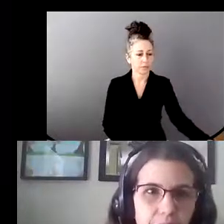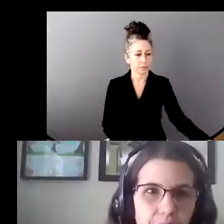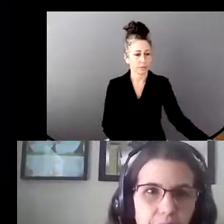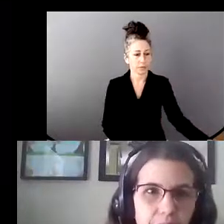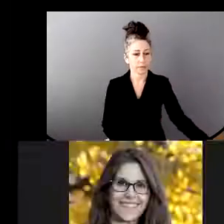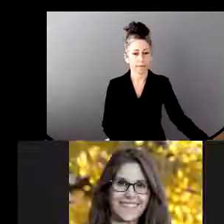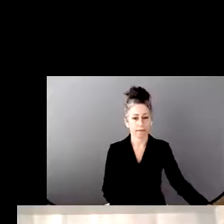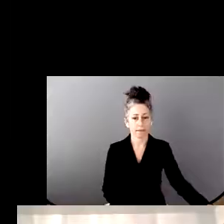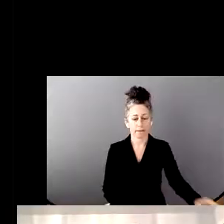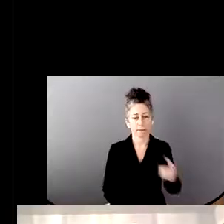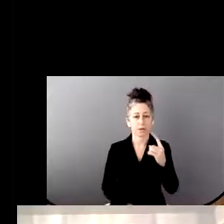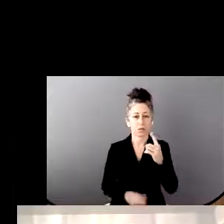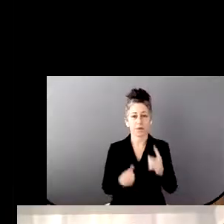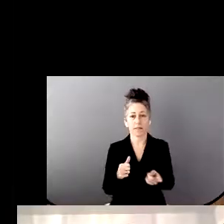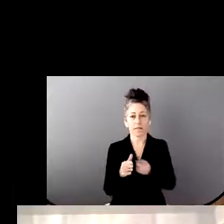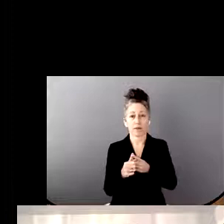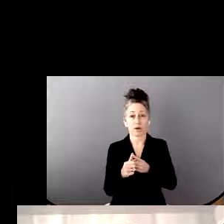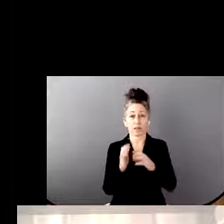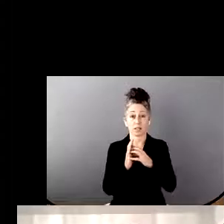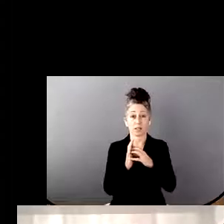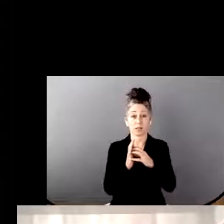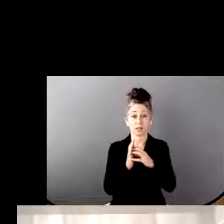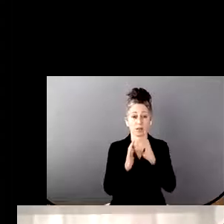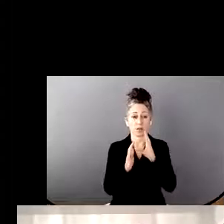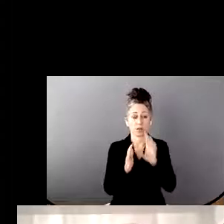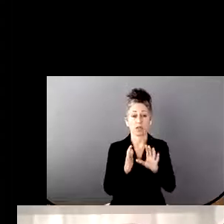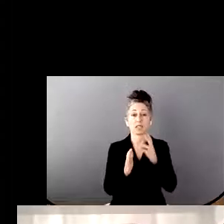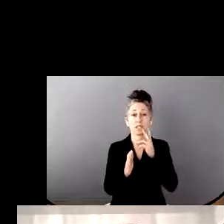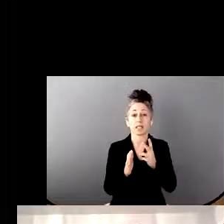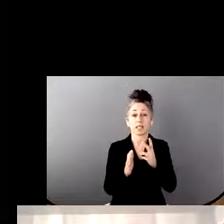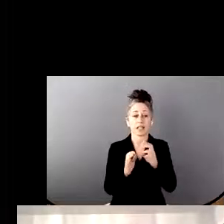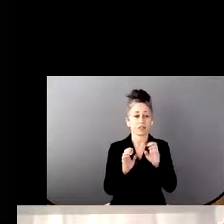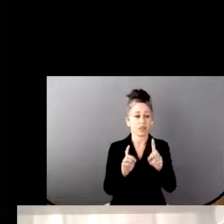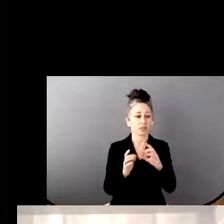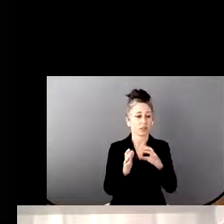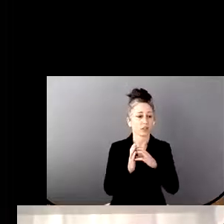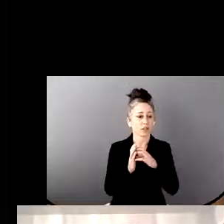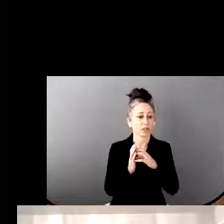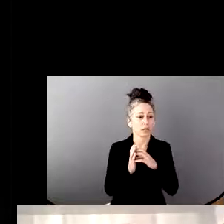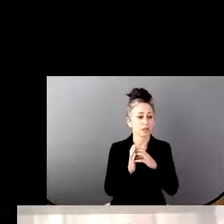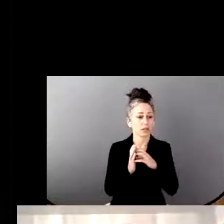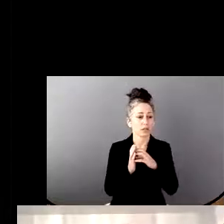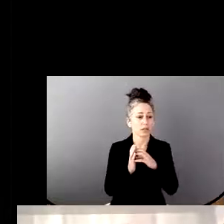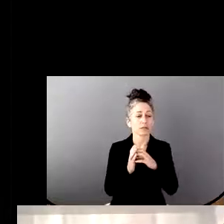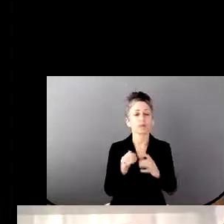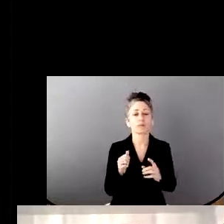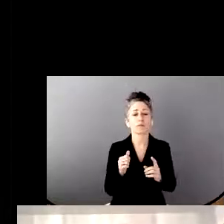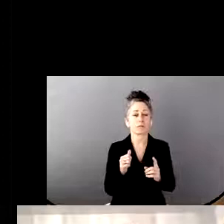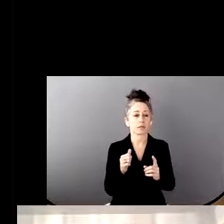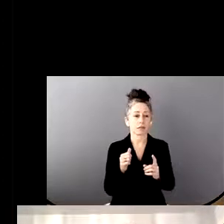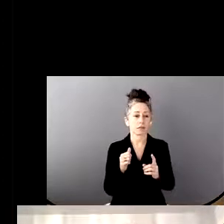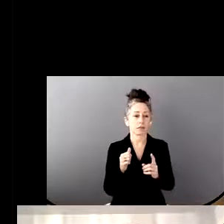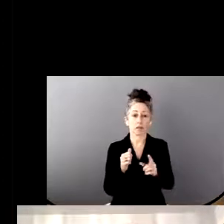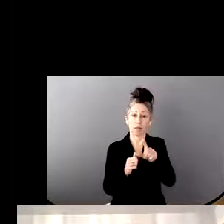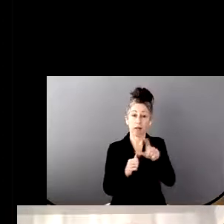of the first sections you'll find on the infographic is the education section. And for this first icon on the far